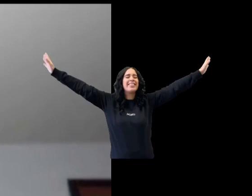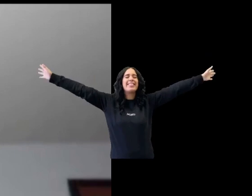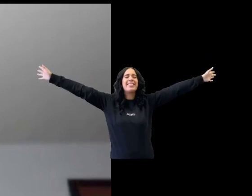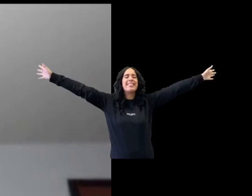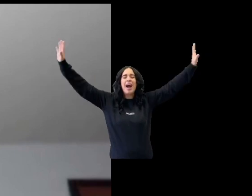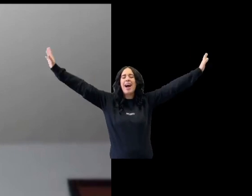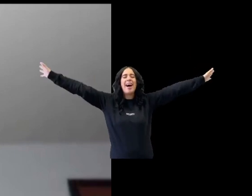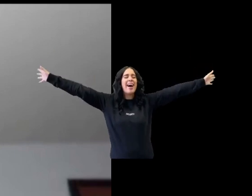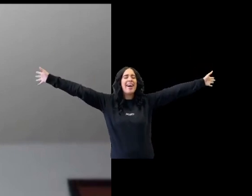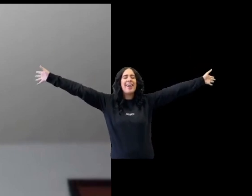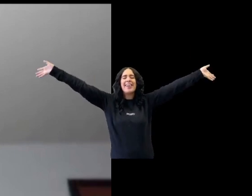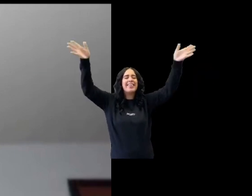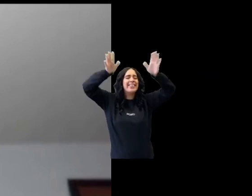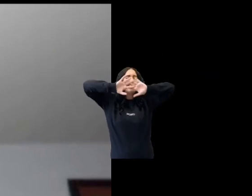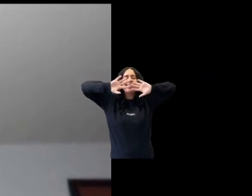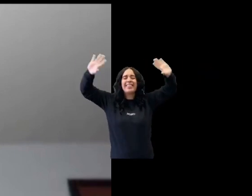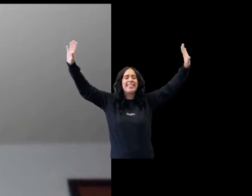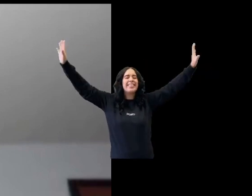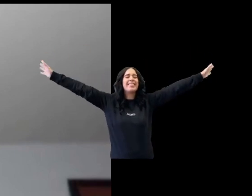not having a stroller.